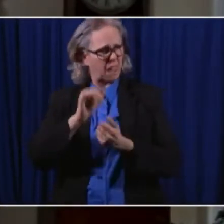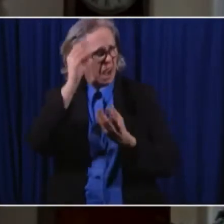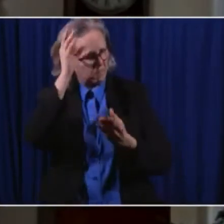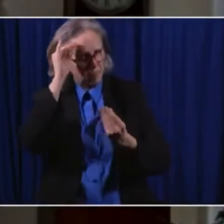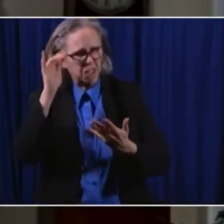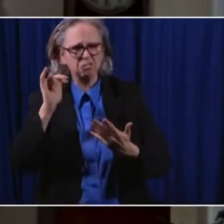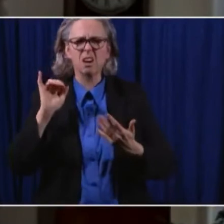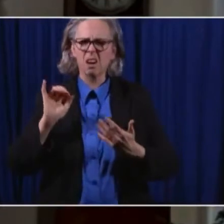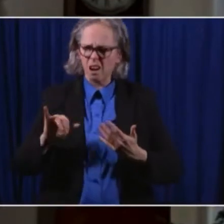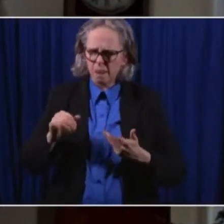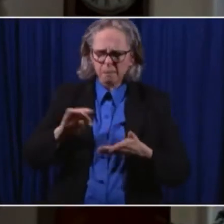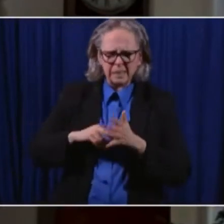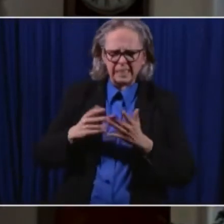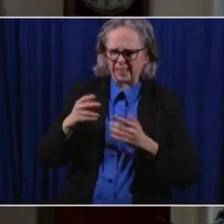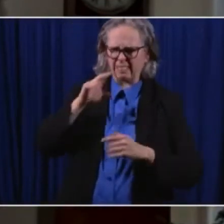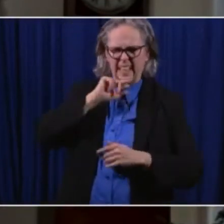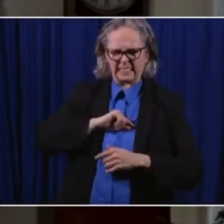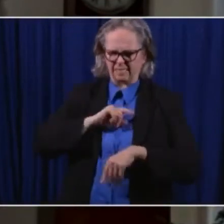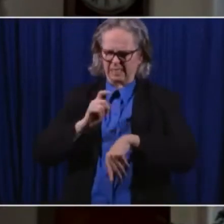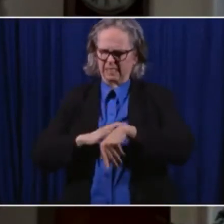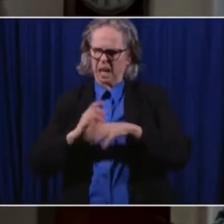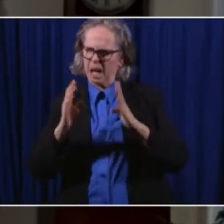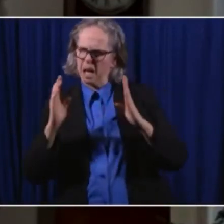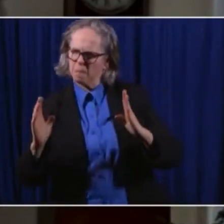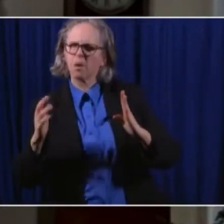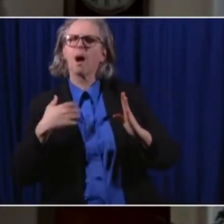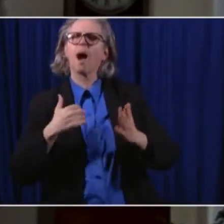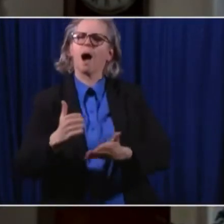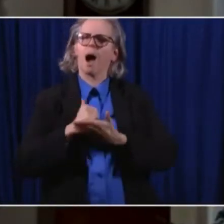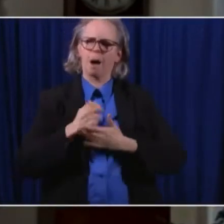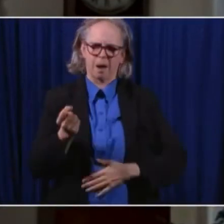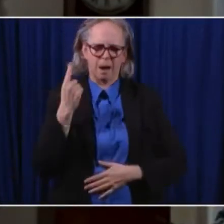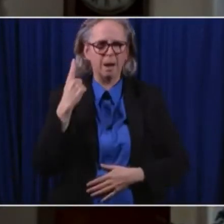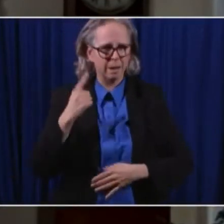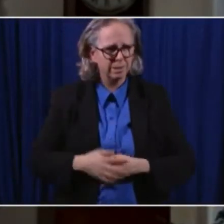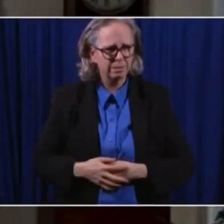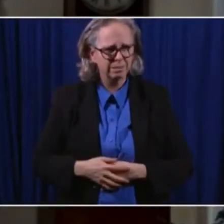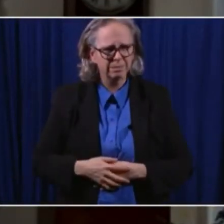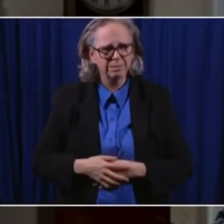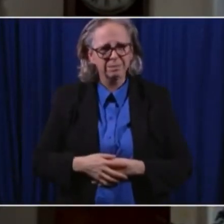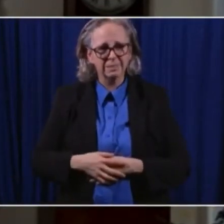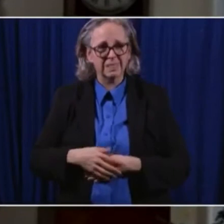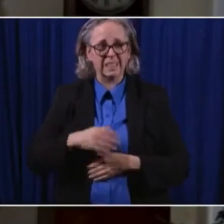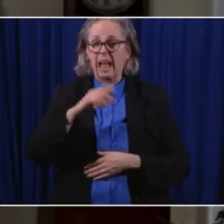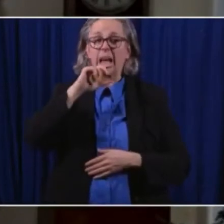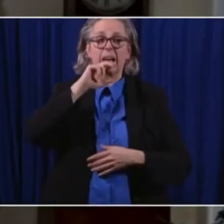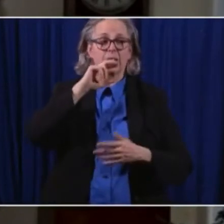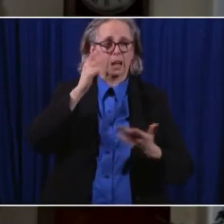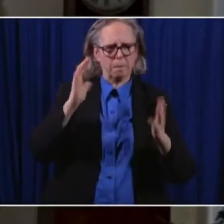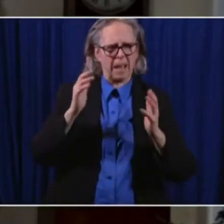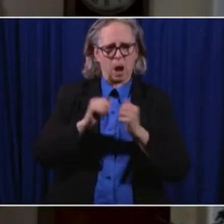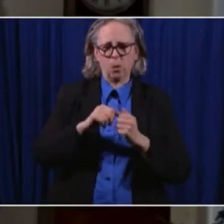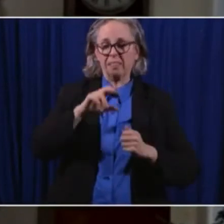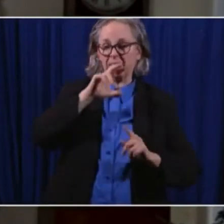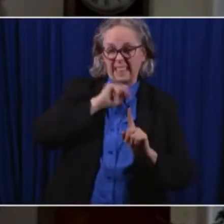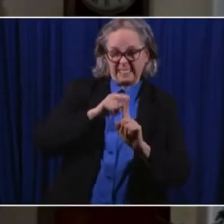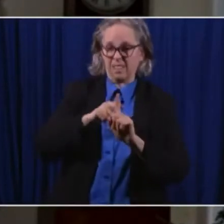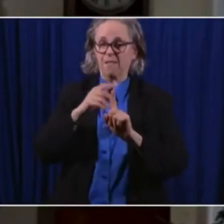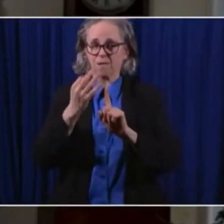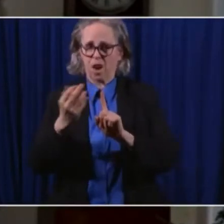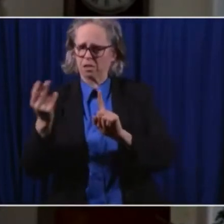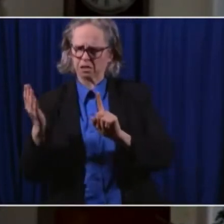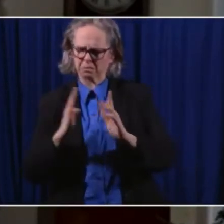weekend, or Thanksgiving and Friday afterwards, and then the Saturday and the Sunday. And of course, what we hope is that we're going to